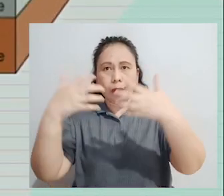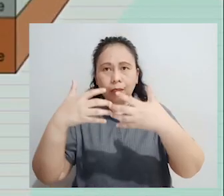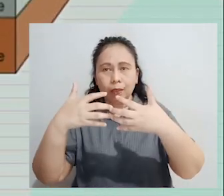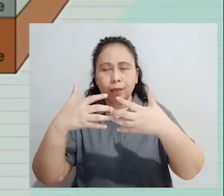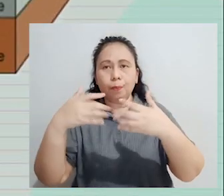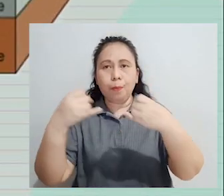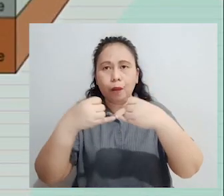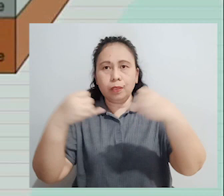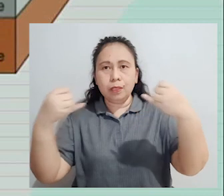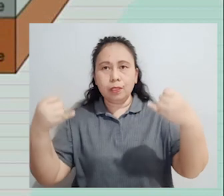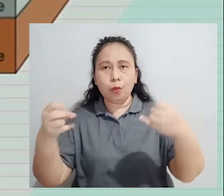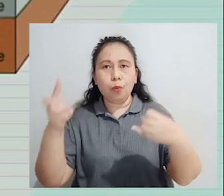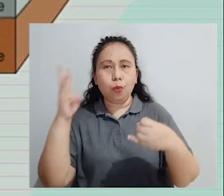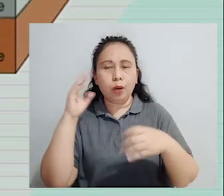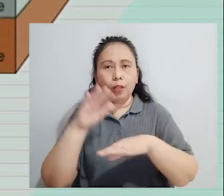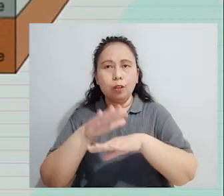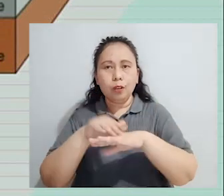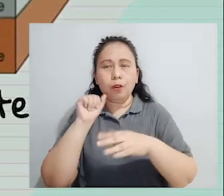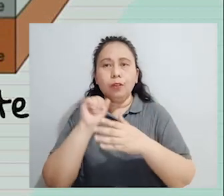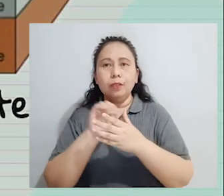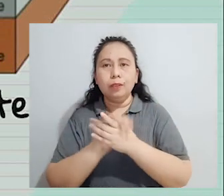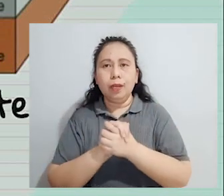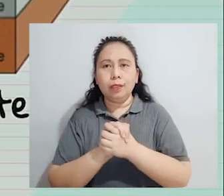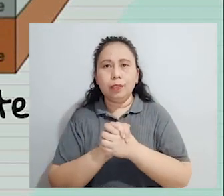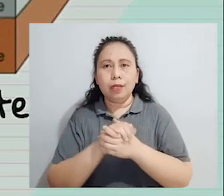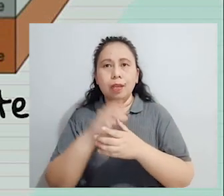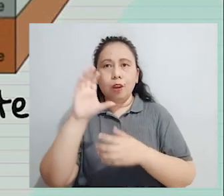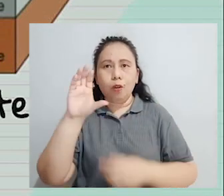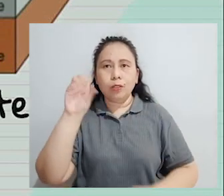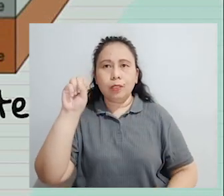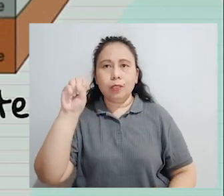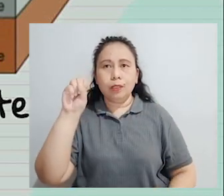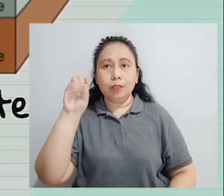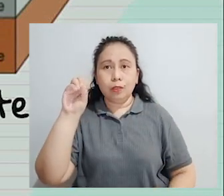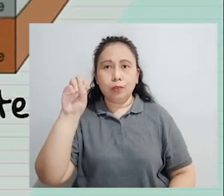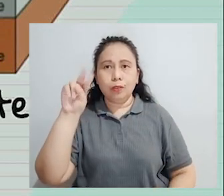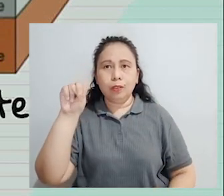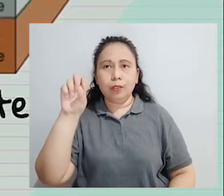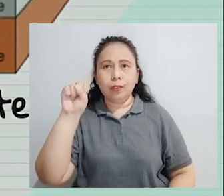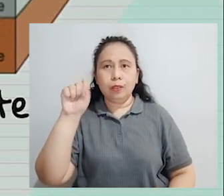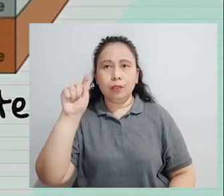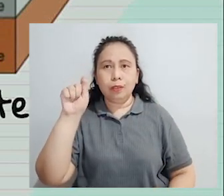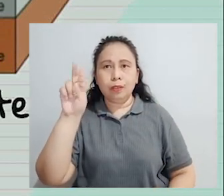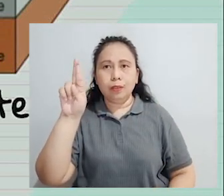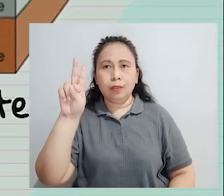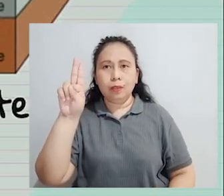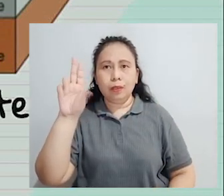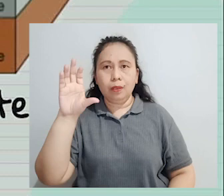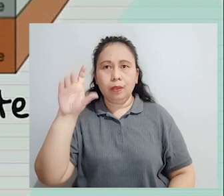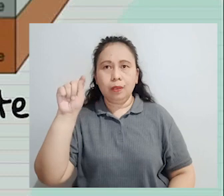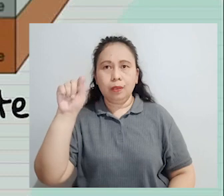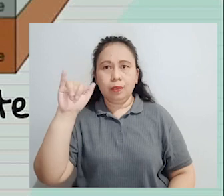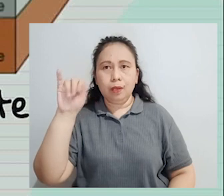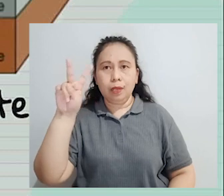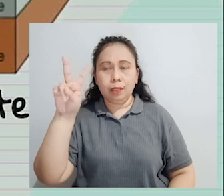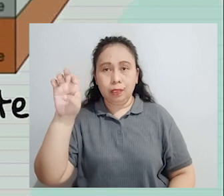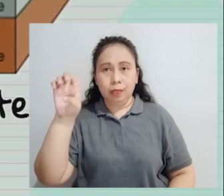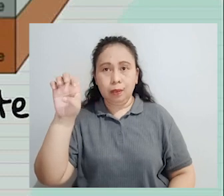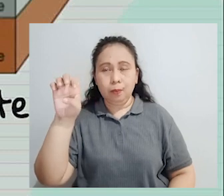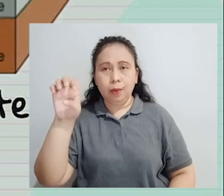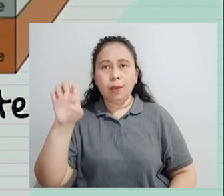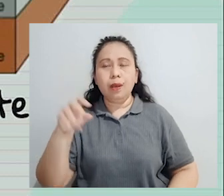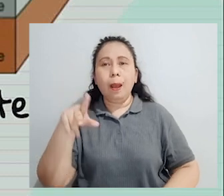plate boundaries were considered to be as constructive plate boundaries and the site for seafloor spreading.